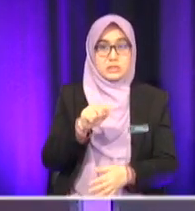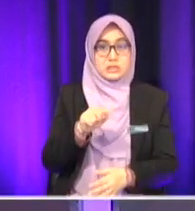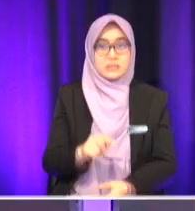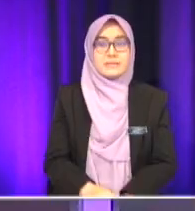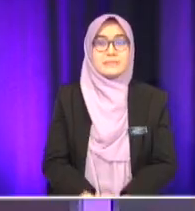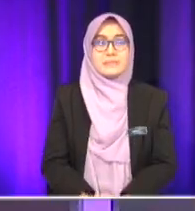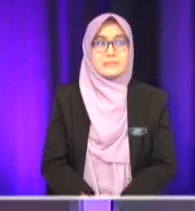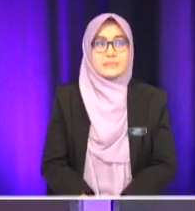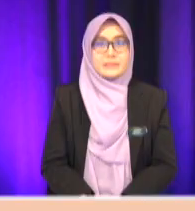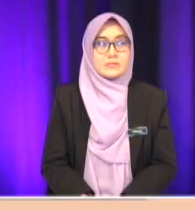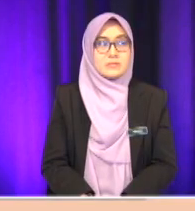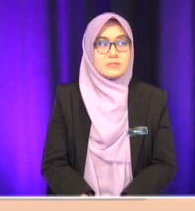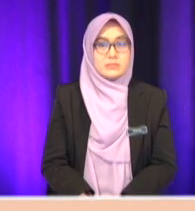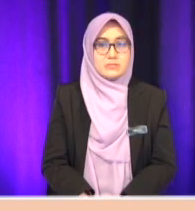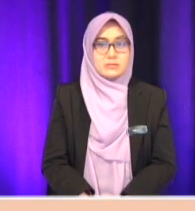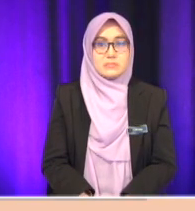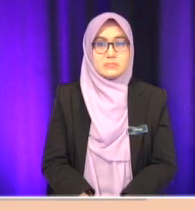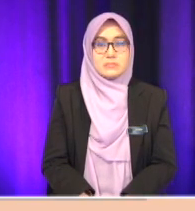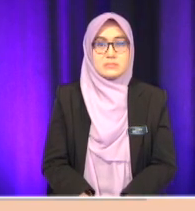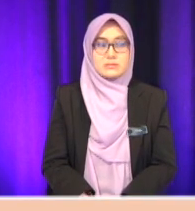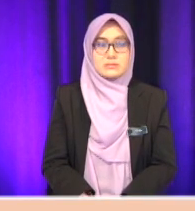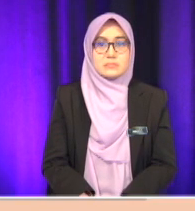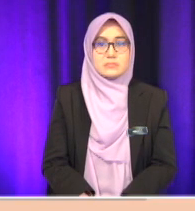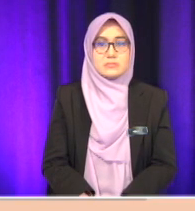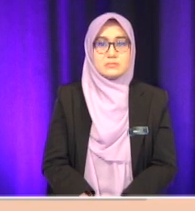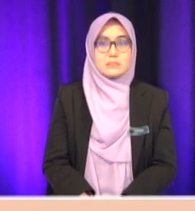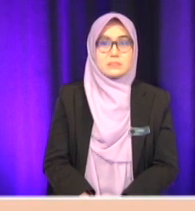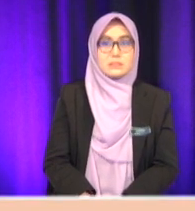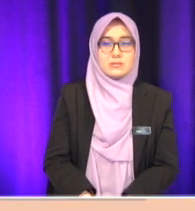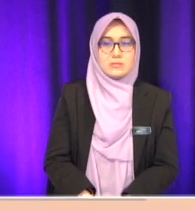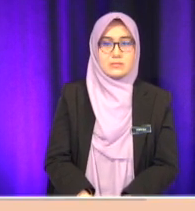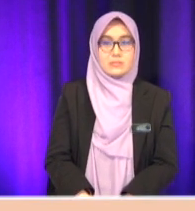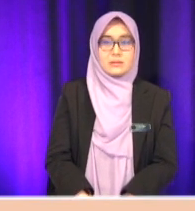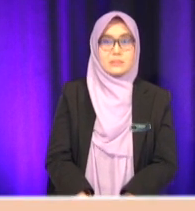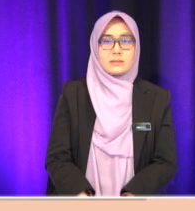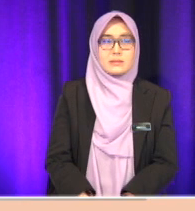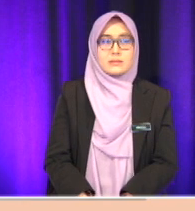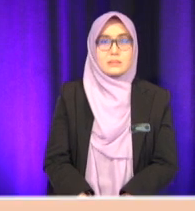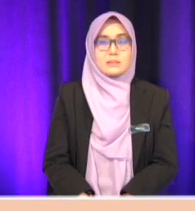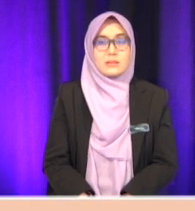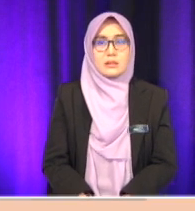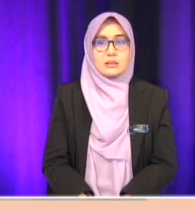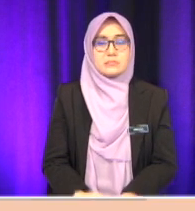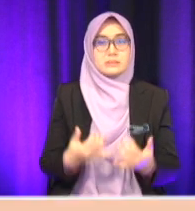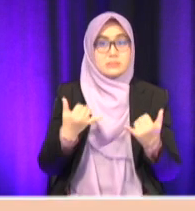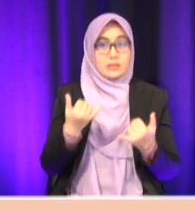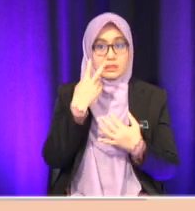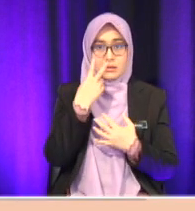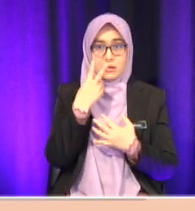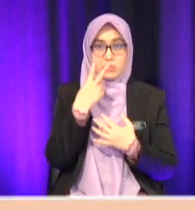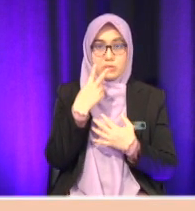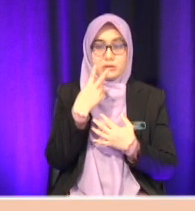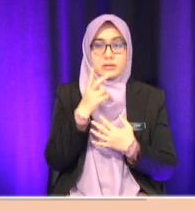senior citizens, it is useful to think of ways to blank them. So when we are talking about